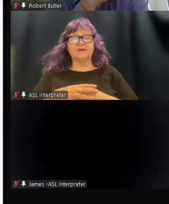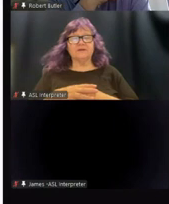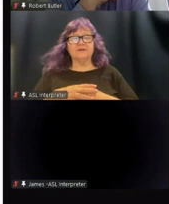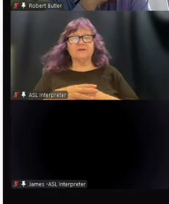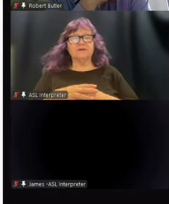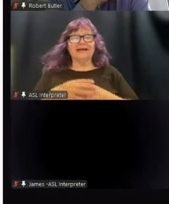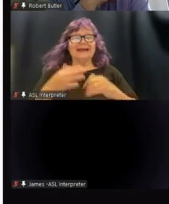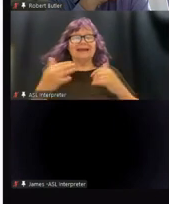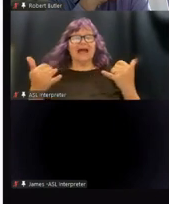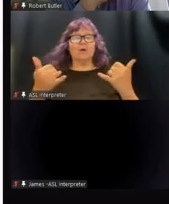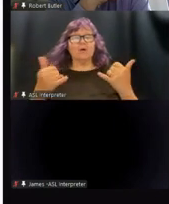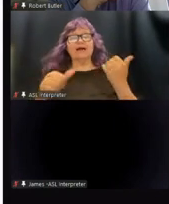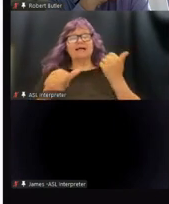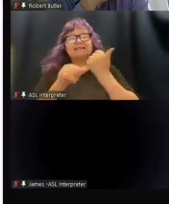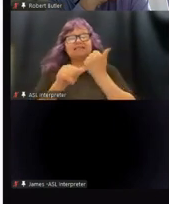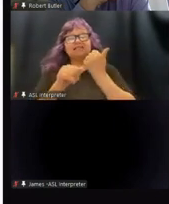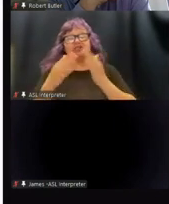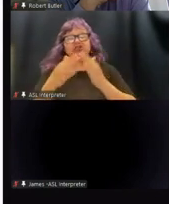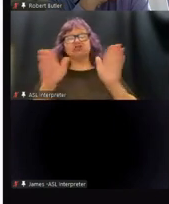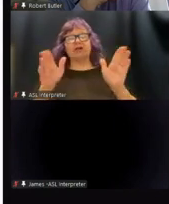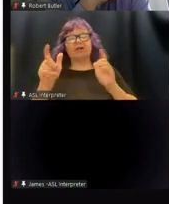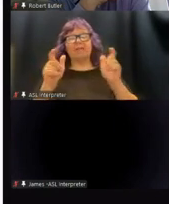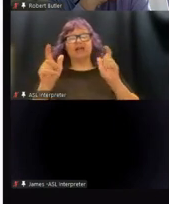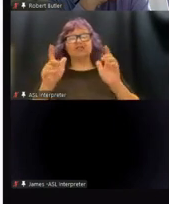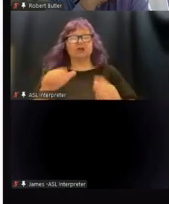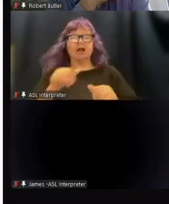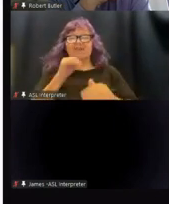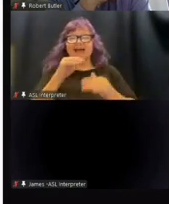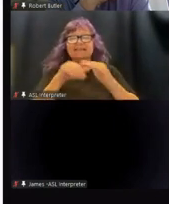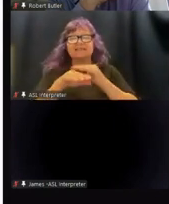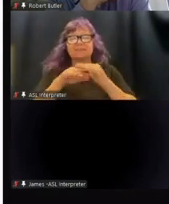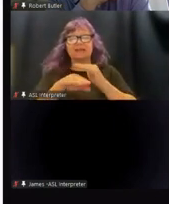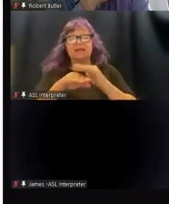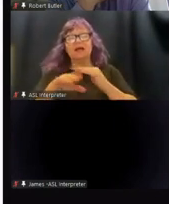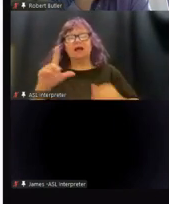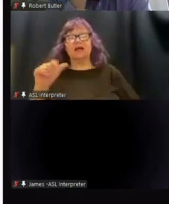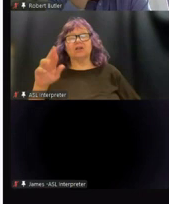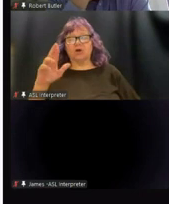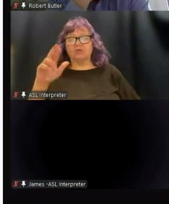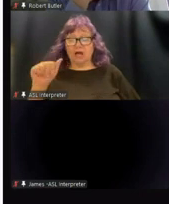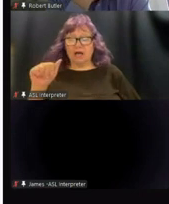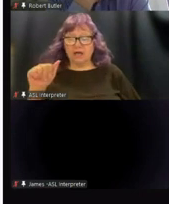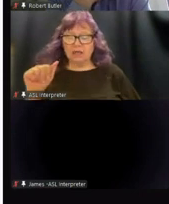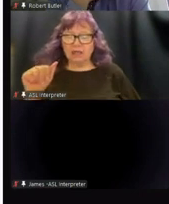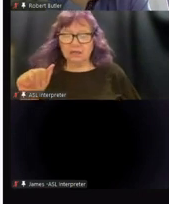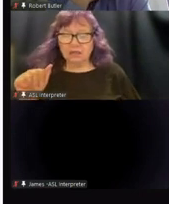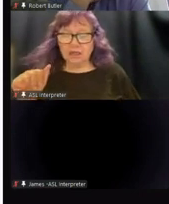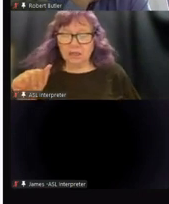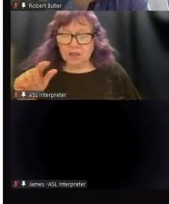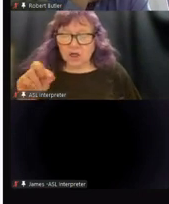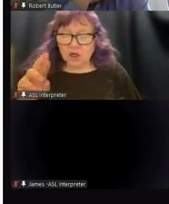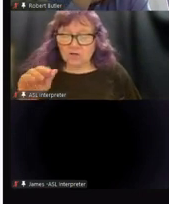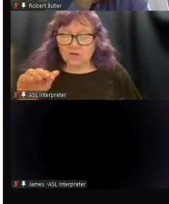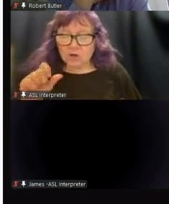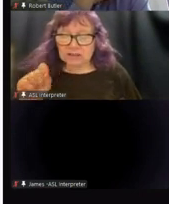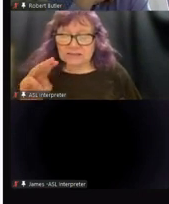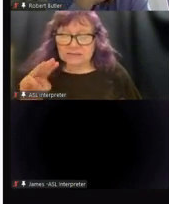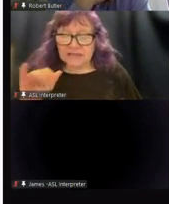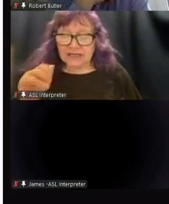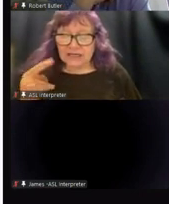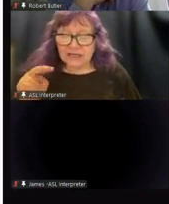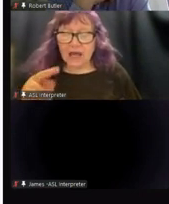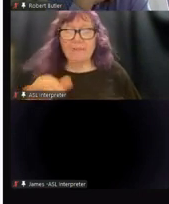Now Assistant General Manager of System-Wide Accessibility, Laura Brailsford, will present on freestanding mini-high